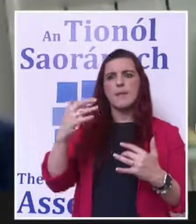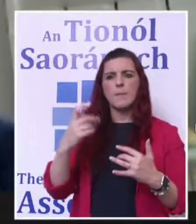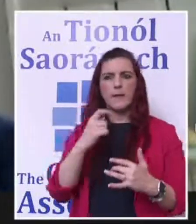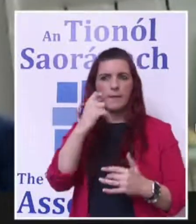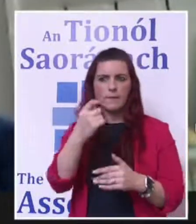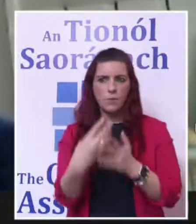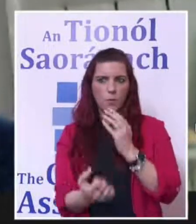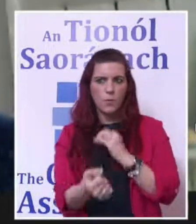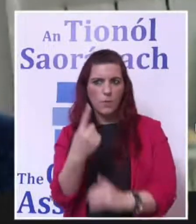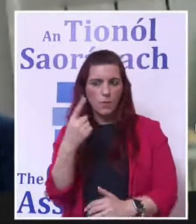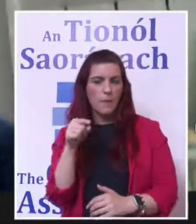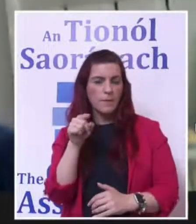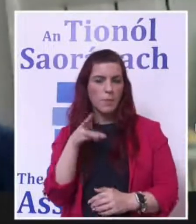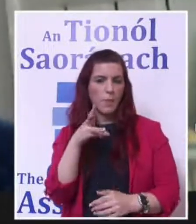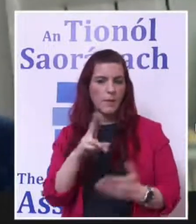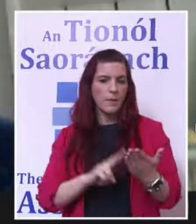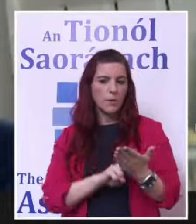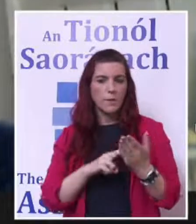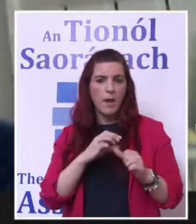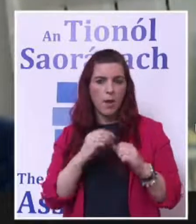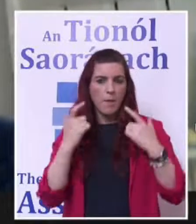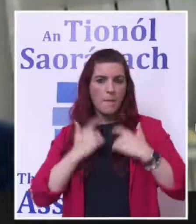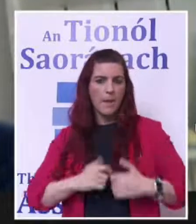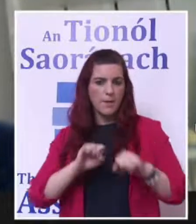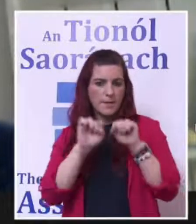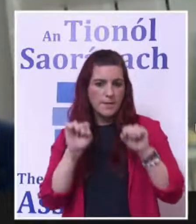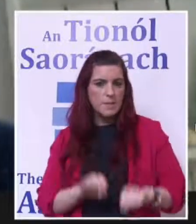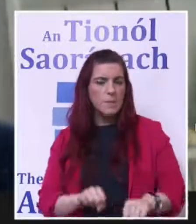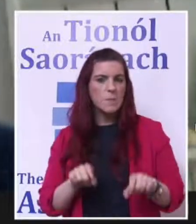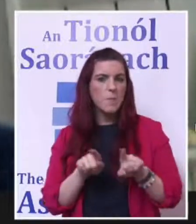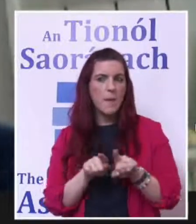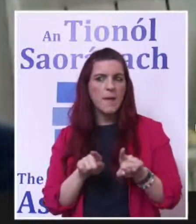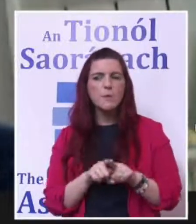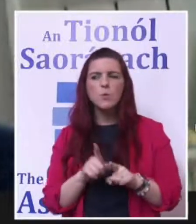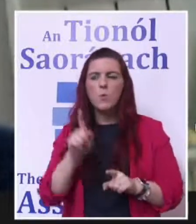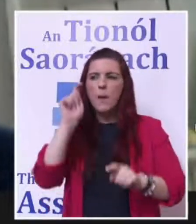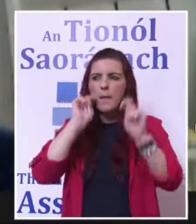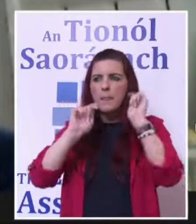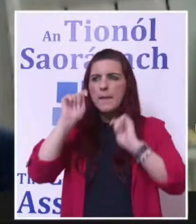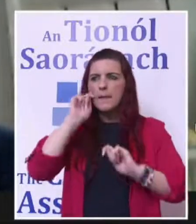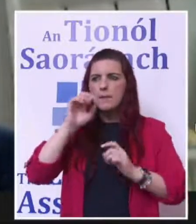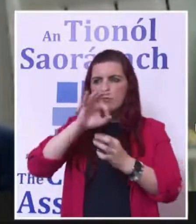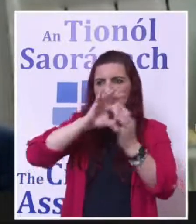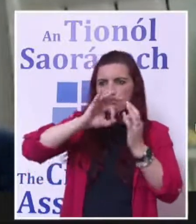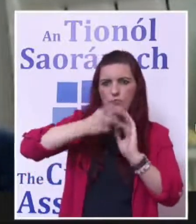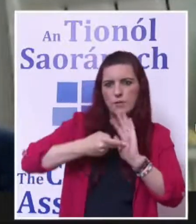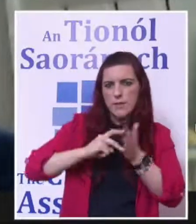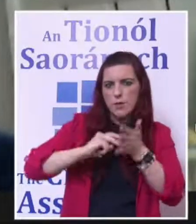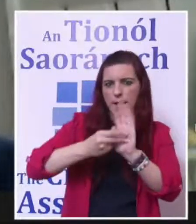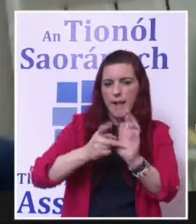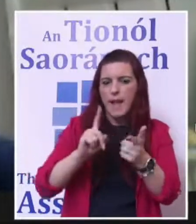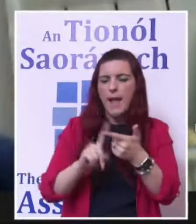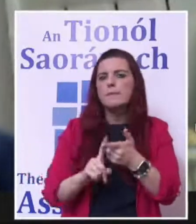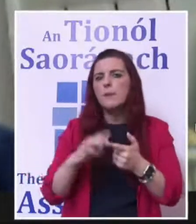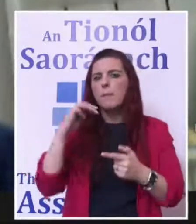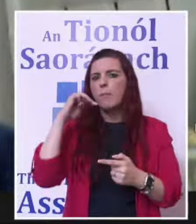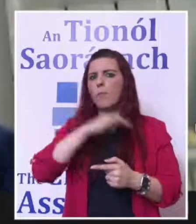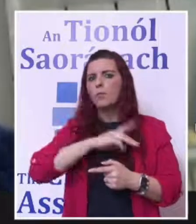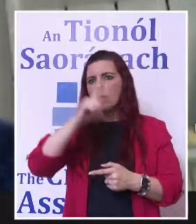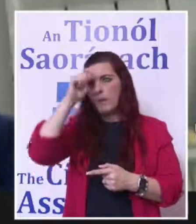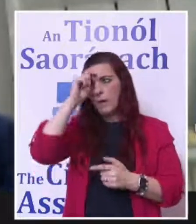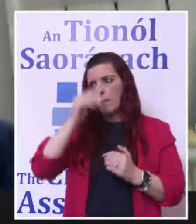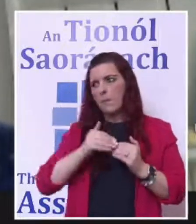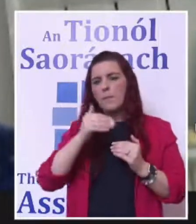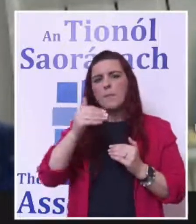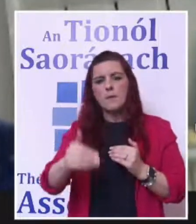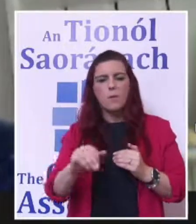been used by other mayoral systems, to think strategically and critically beyond the horizon.